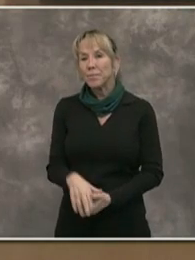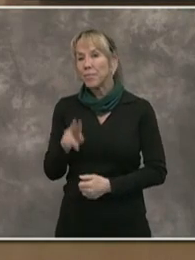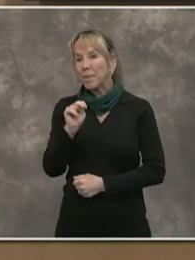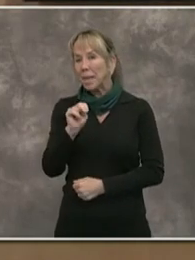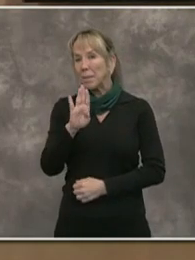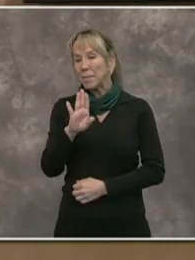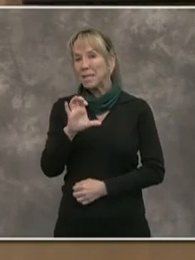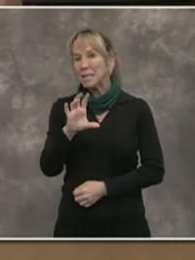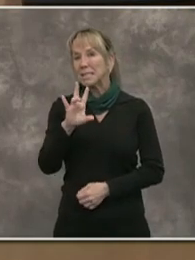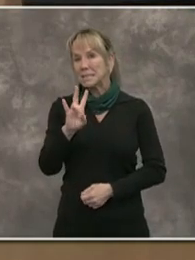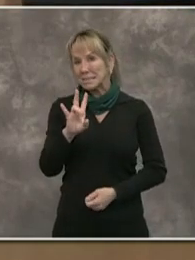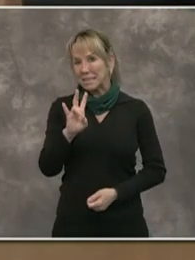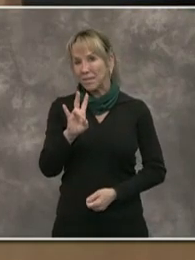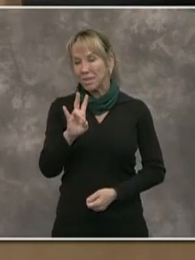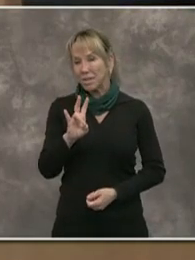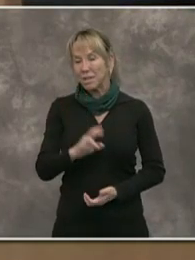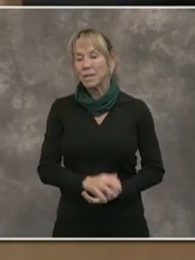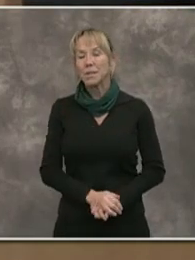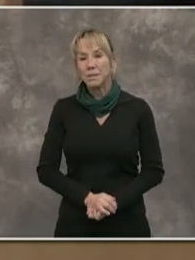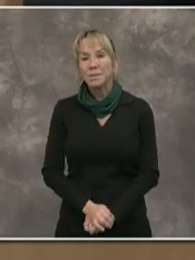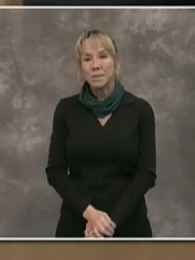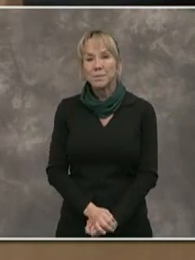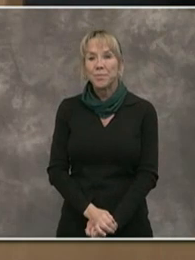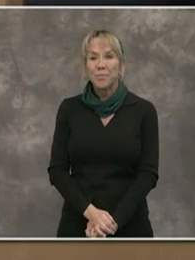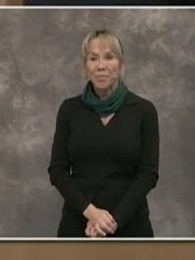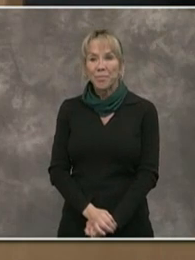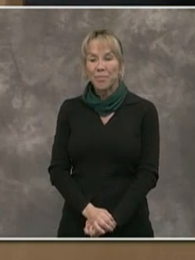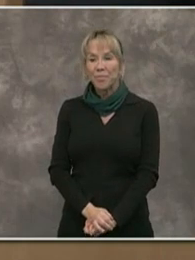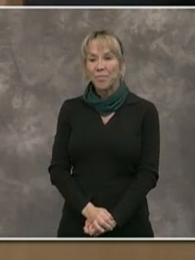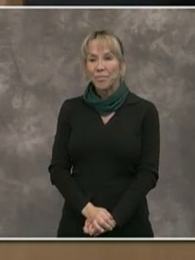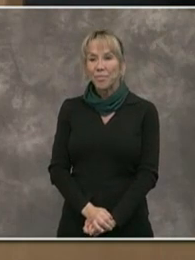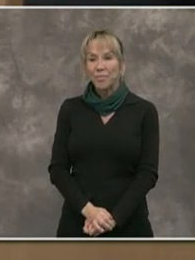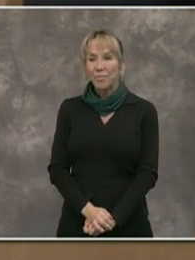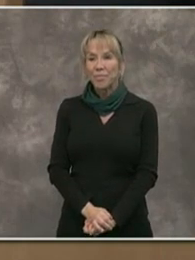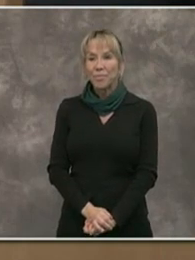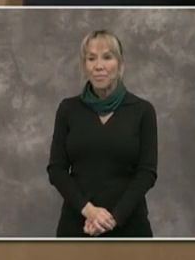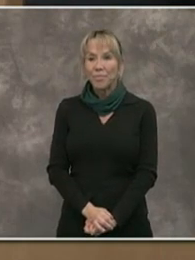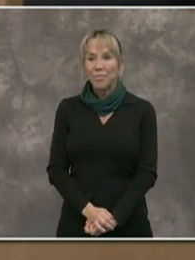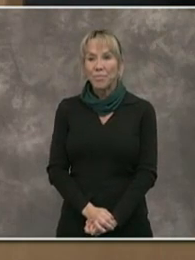NBC 7, please state your name and question.